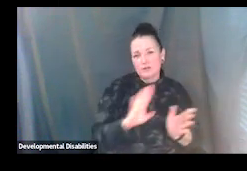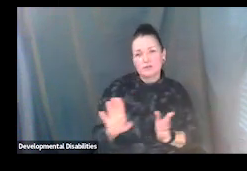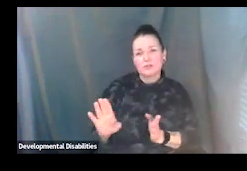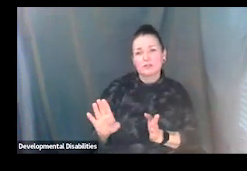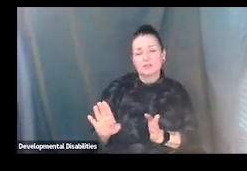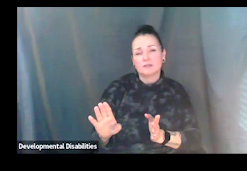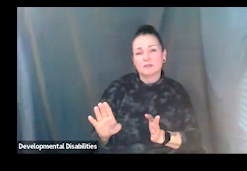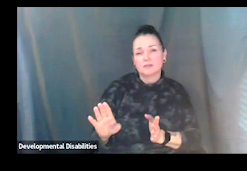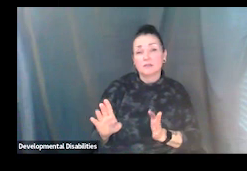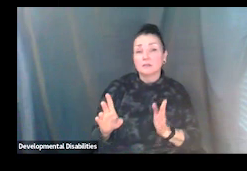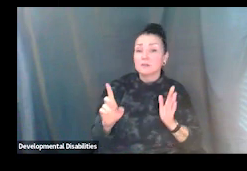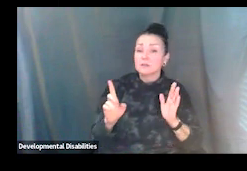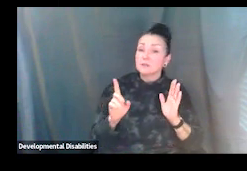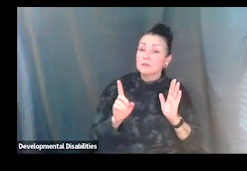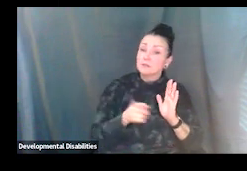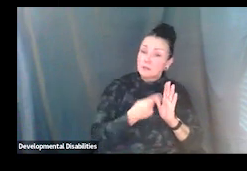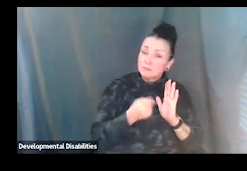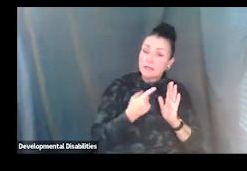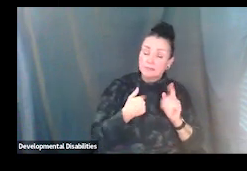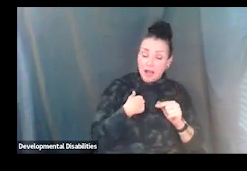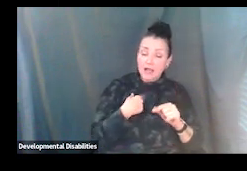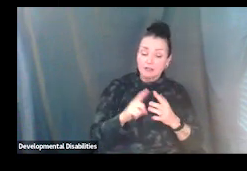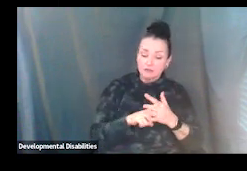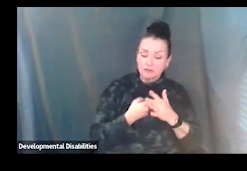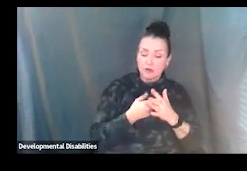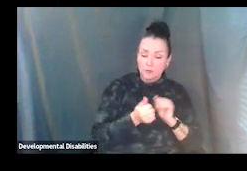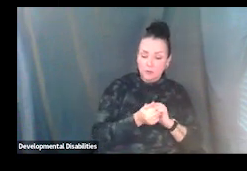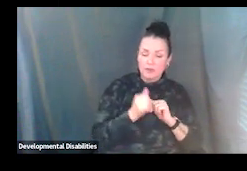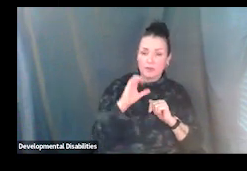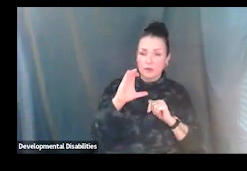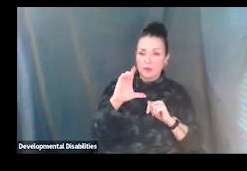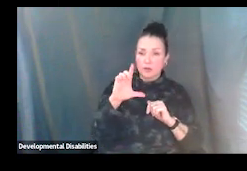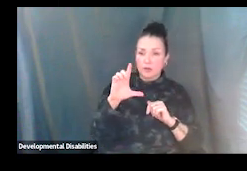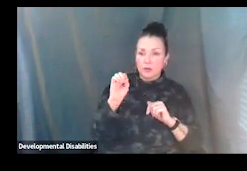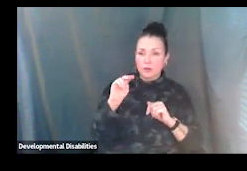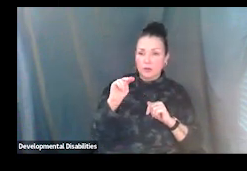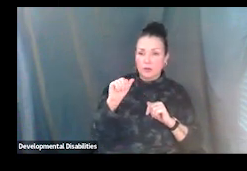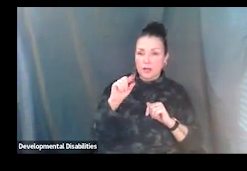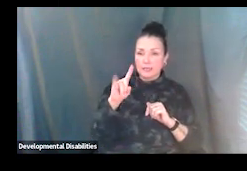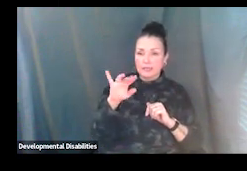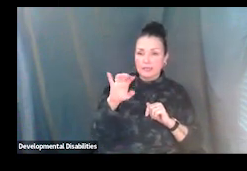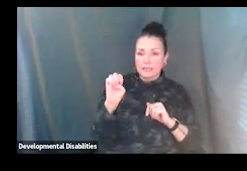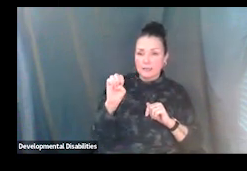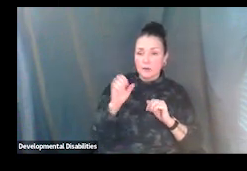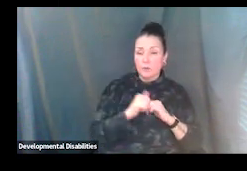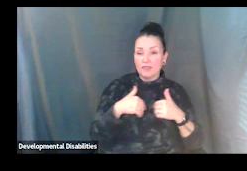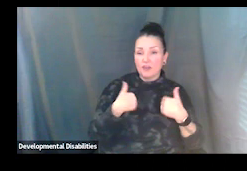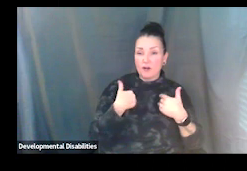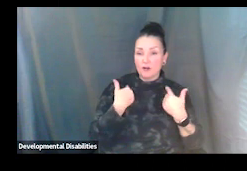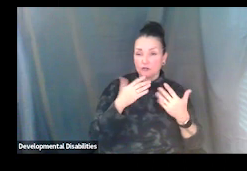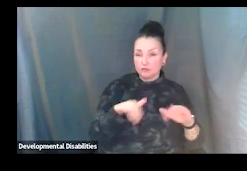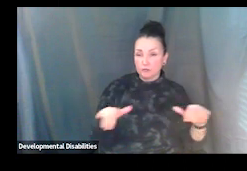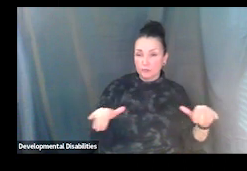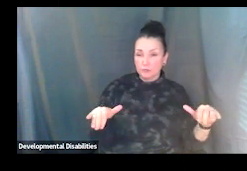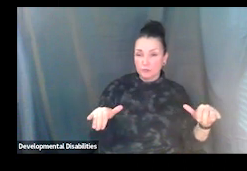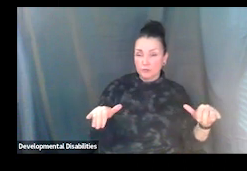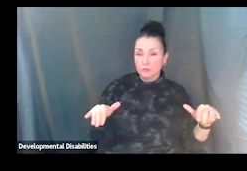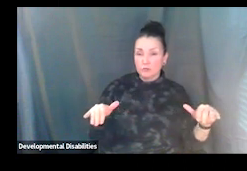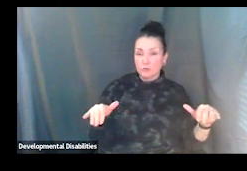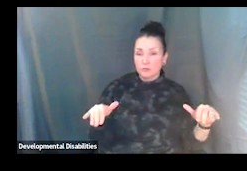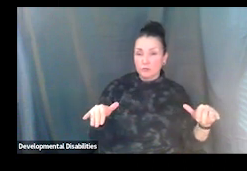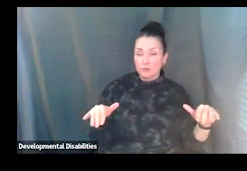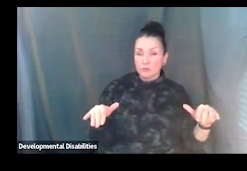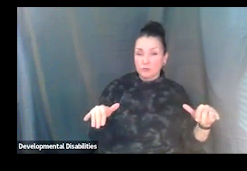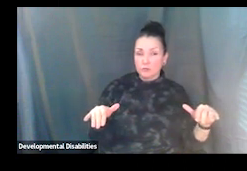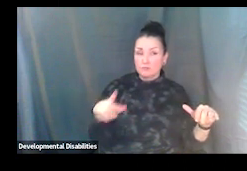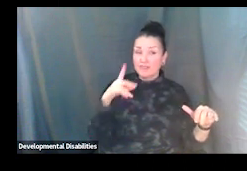I do sometimes start with clonidine in younger kids, and the reason is that they often have significant side effects